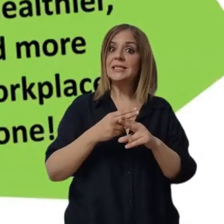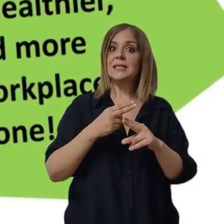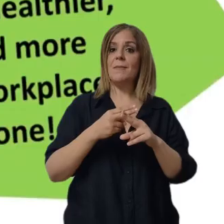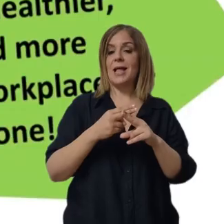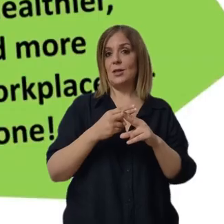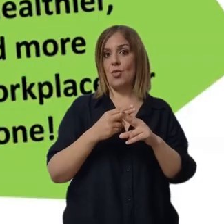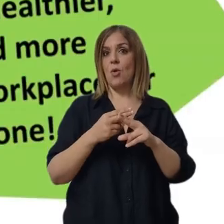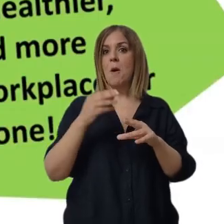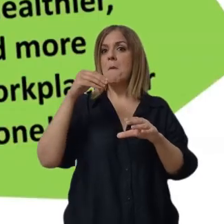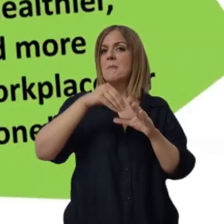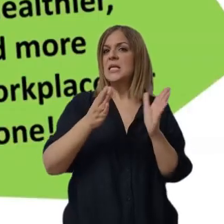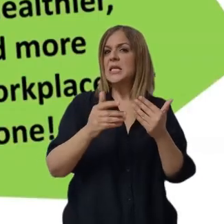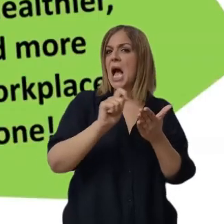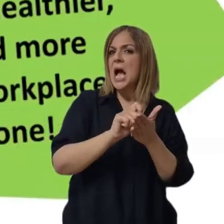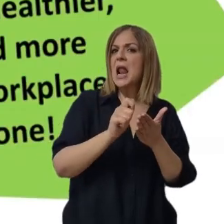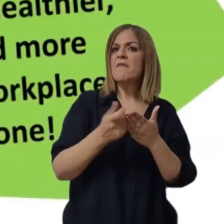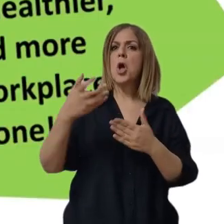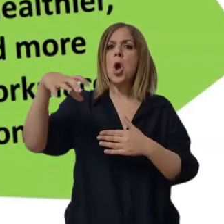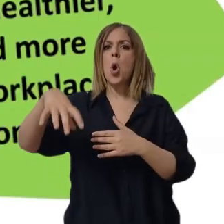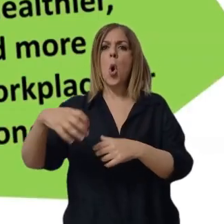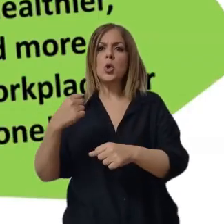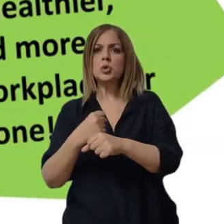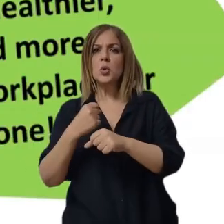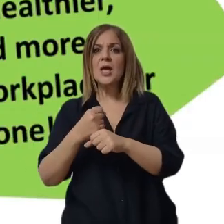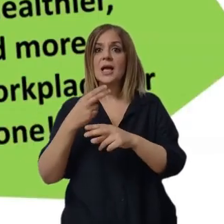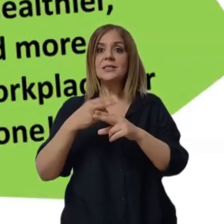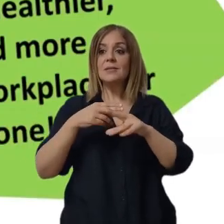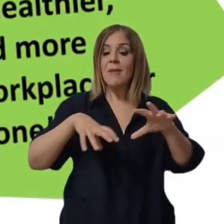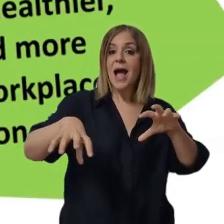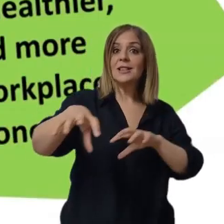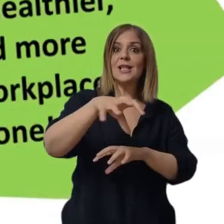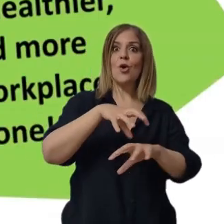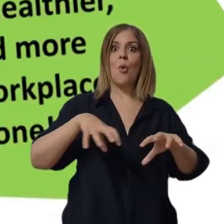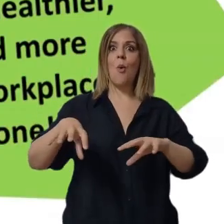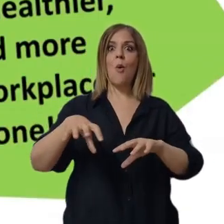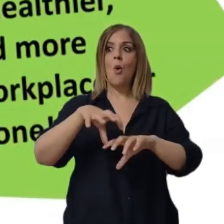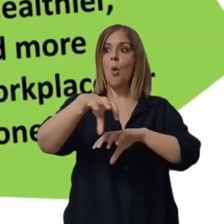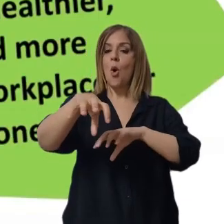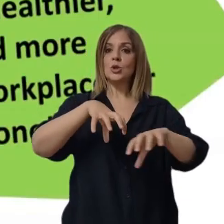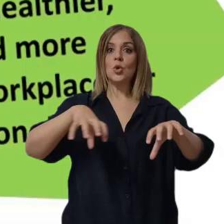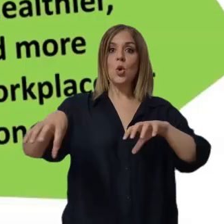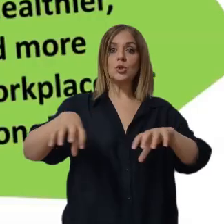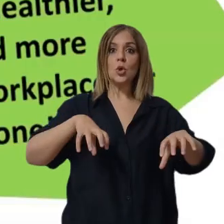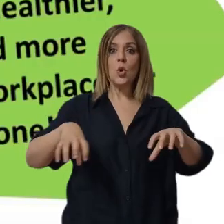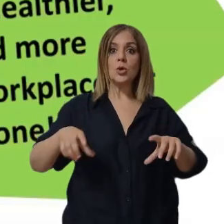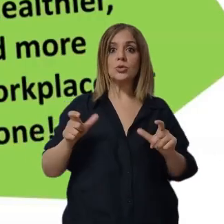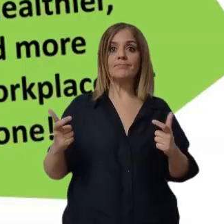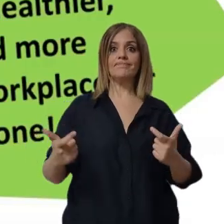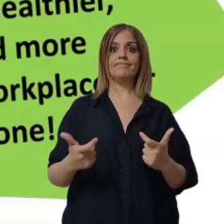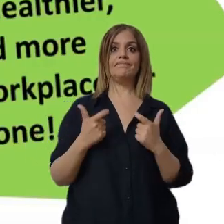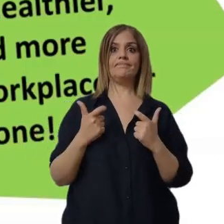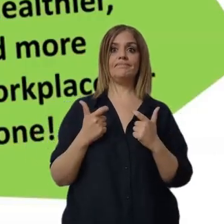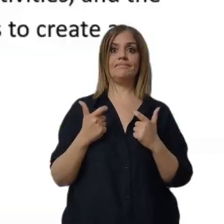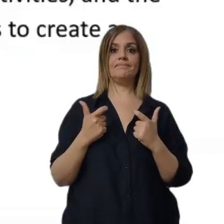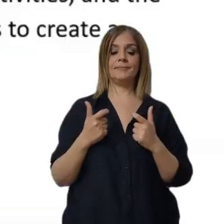for example, or in the place where we work, it's important and essential to prevent.